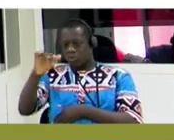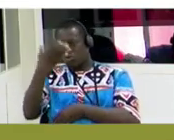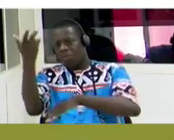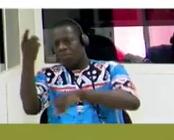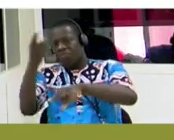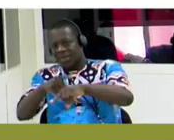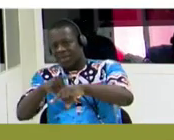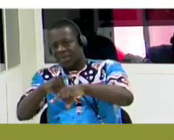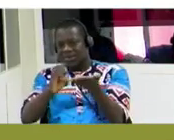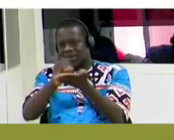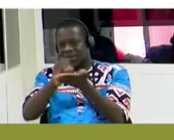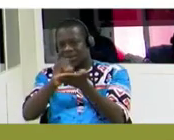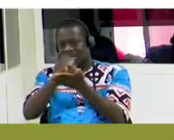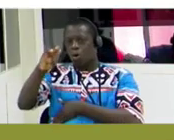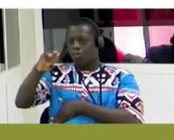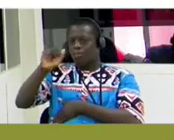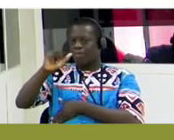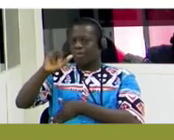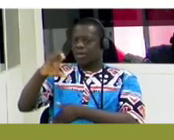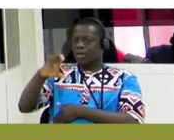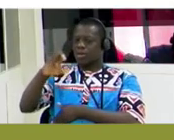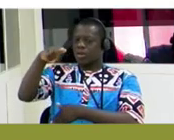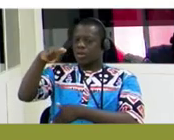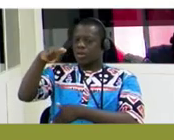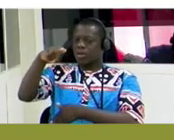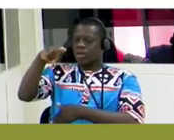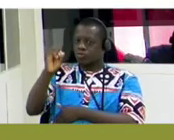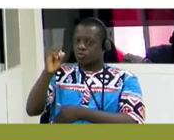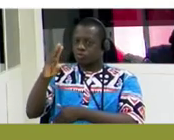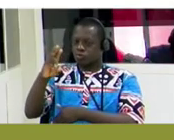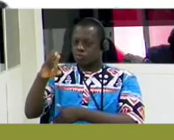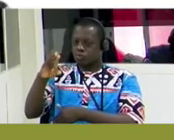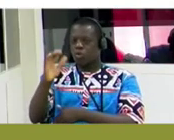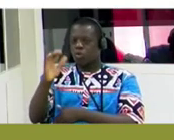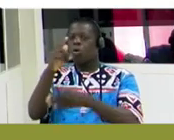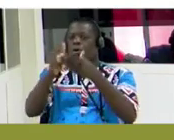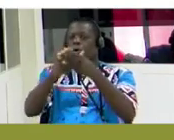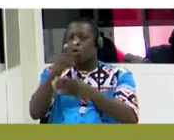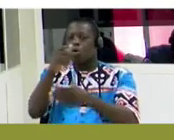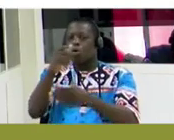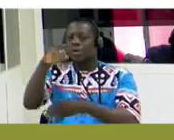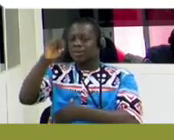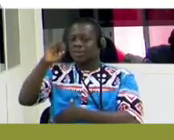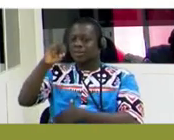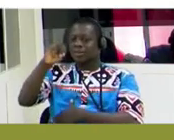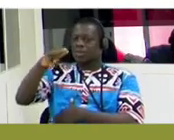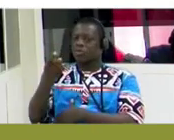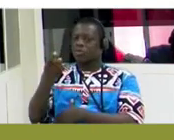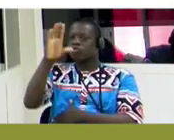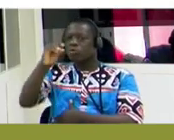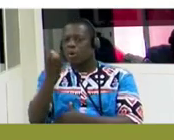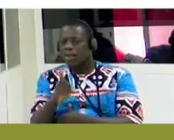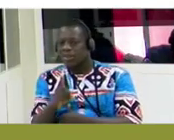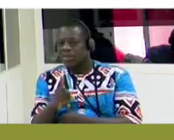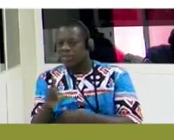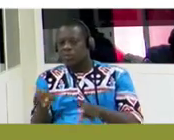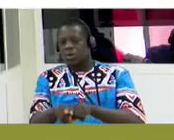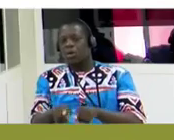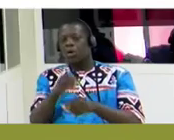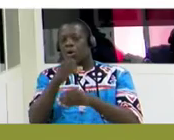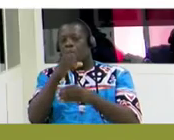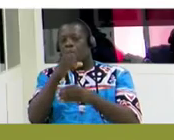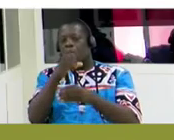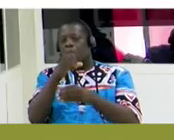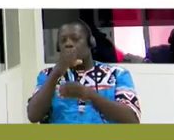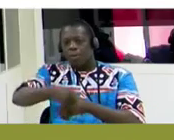Amandur or Sengor himself. To do what? To put the nylon bag in his head. To put